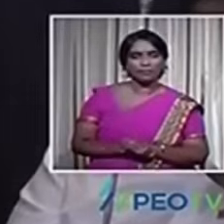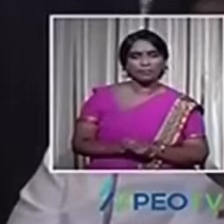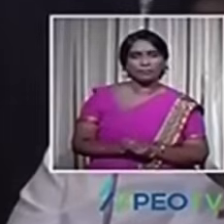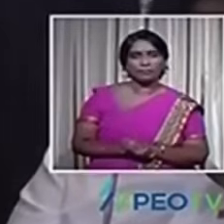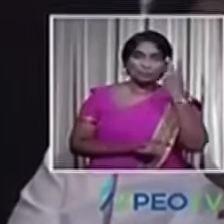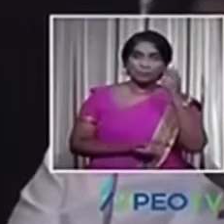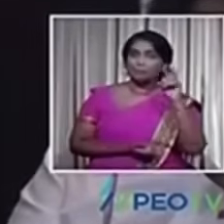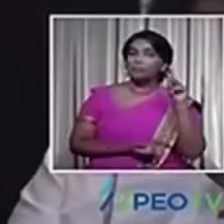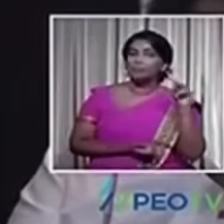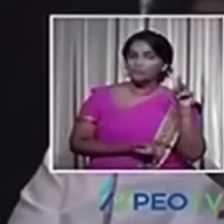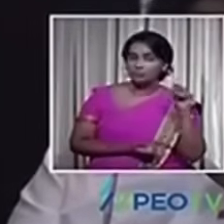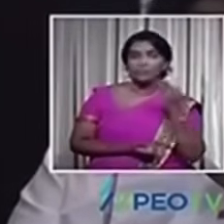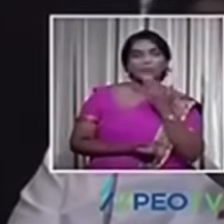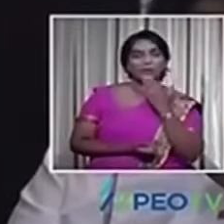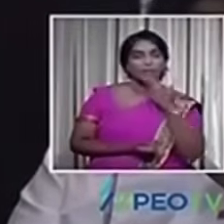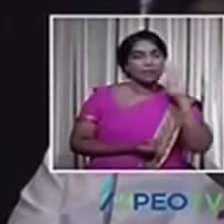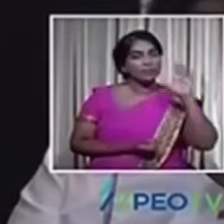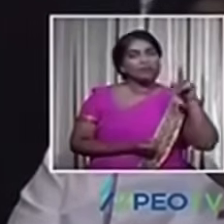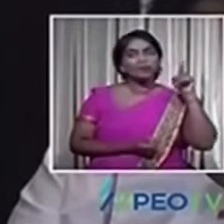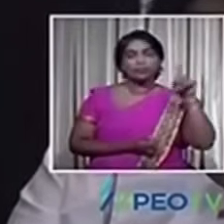In